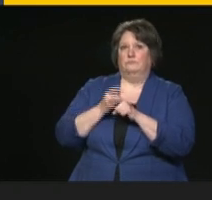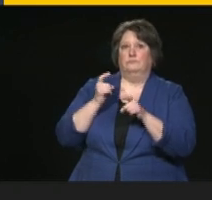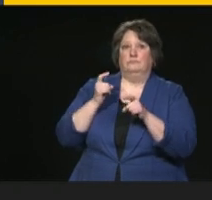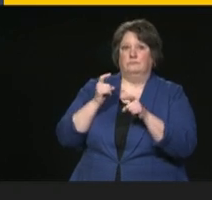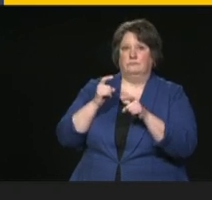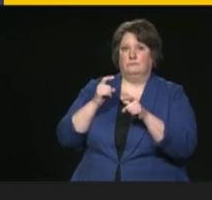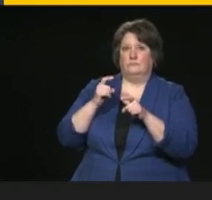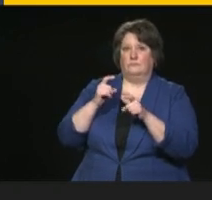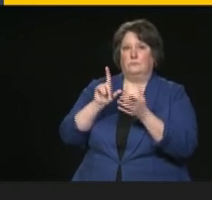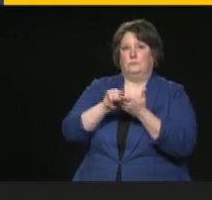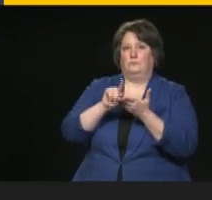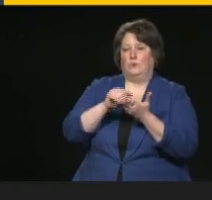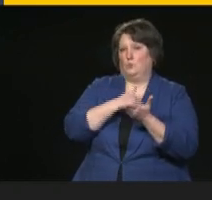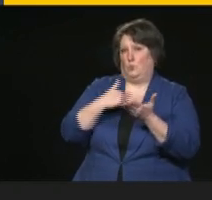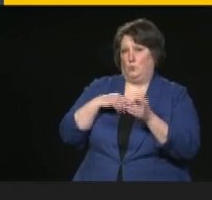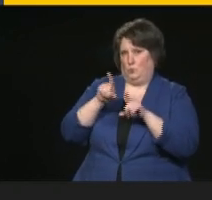parole.